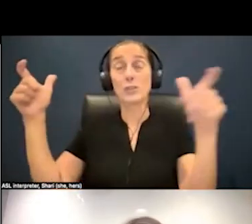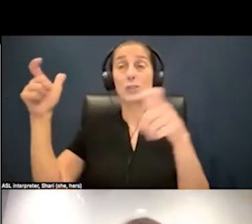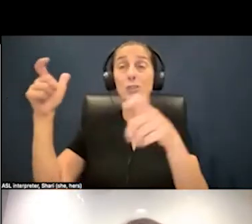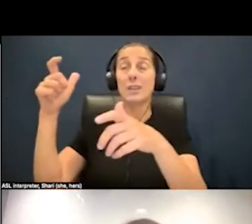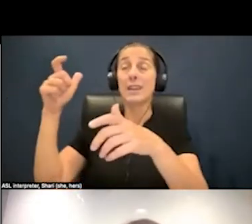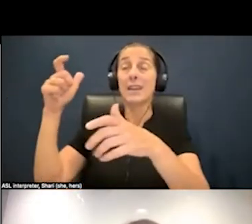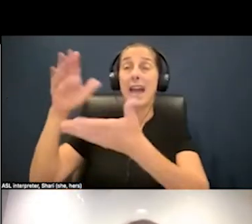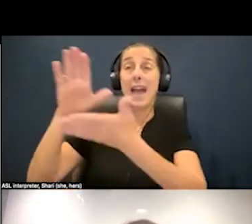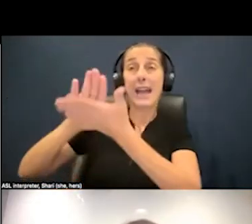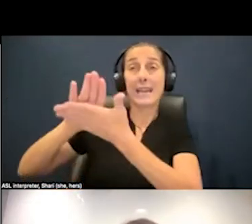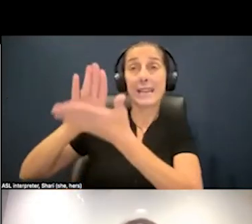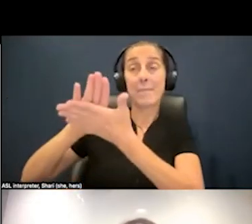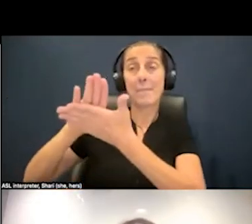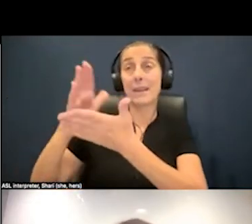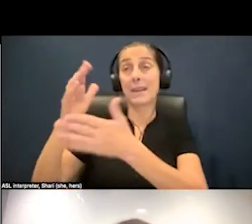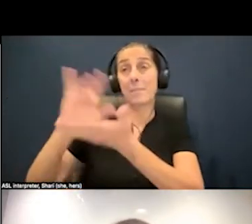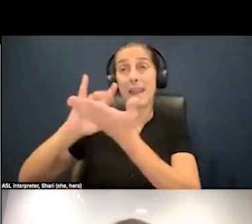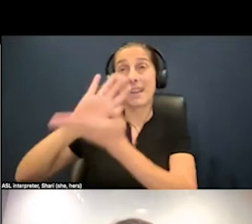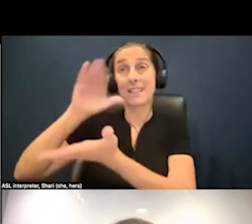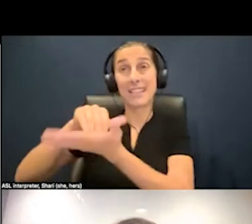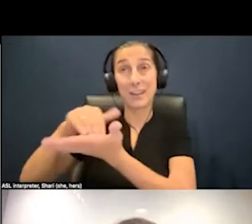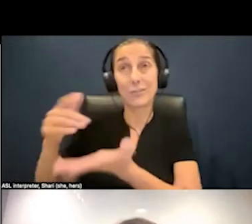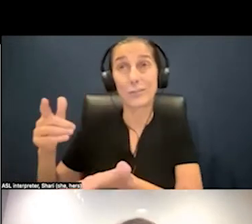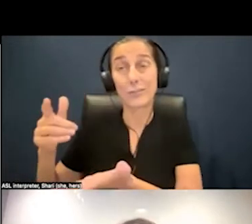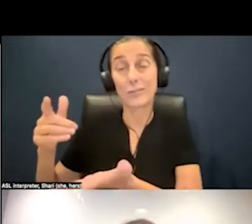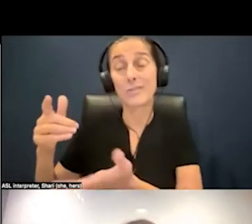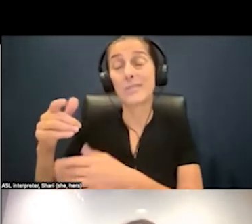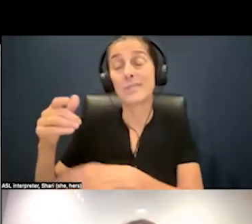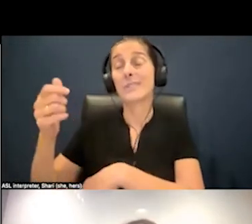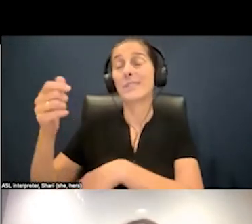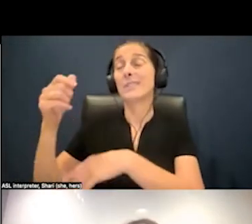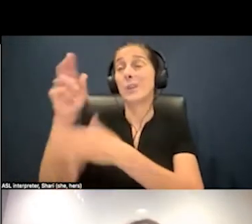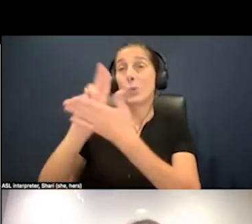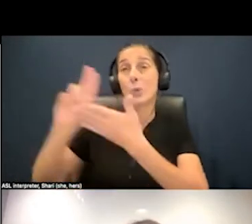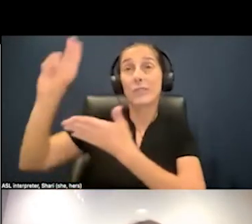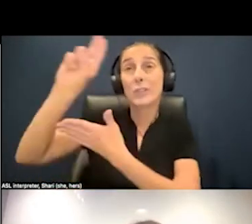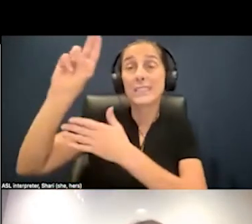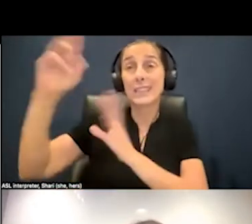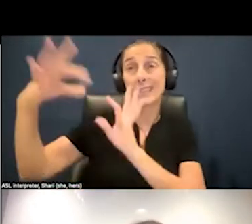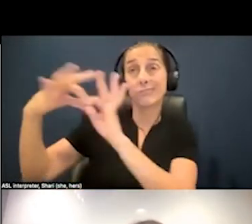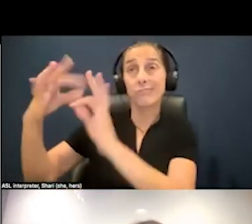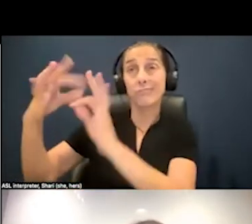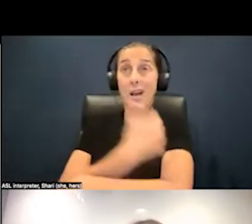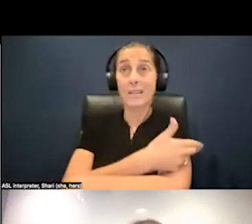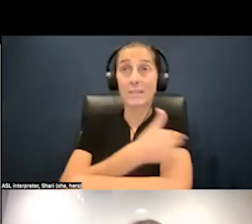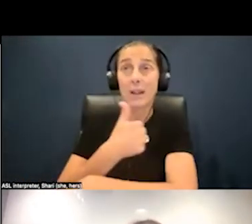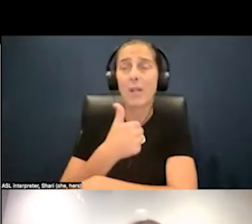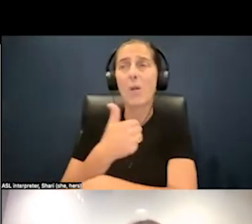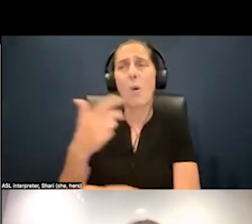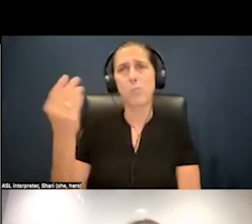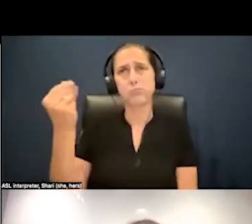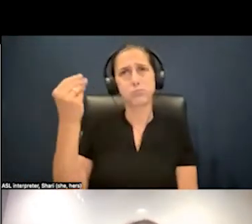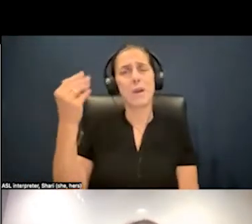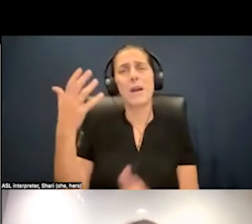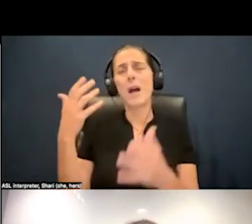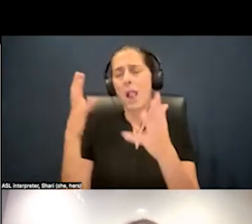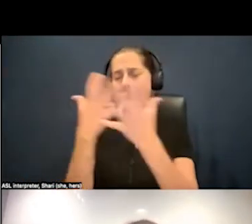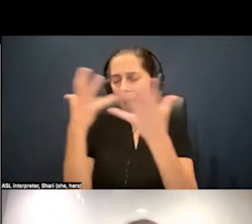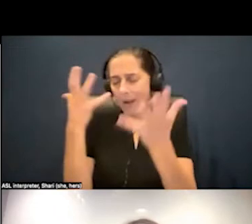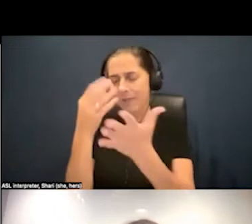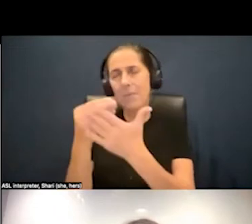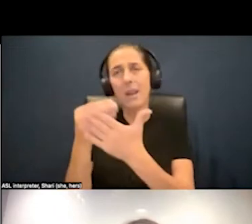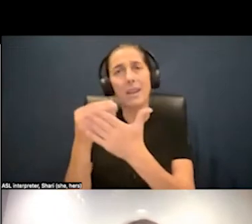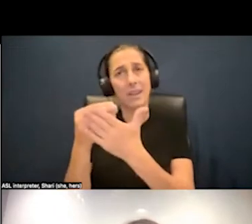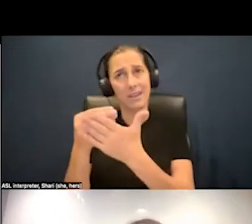well endowed. They have a lot of big donors, and they really honestly don't put a